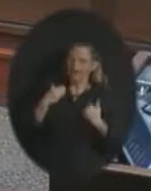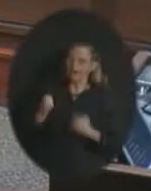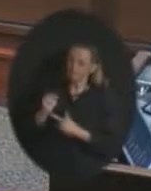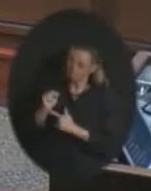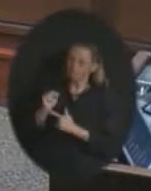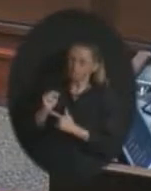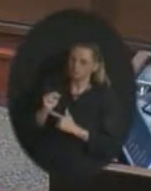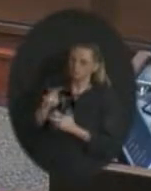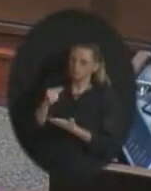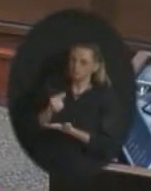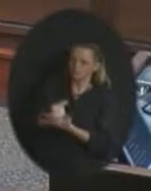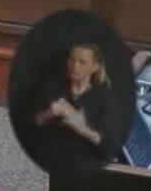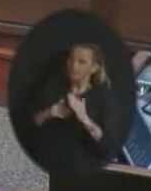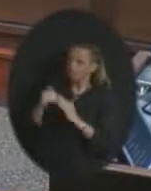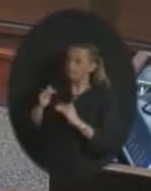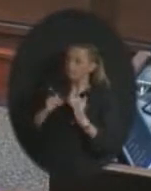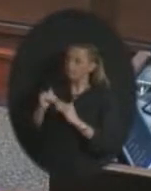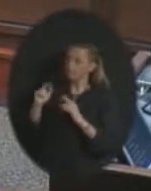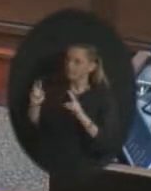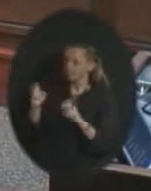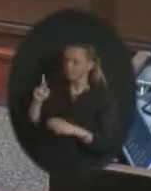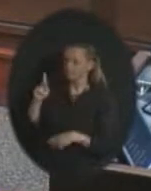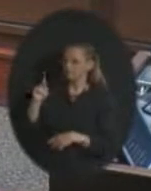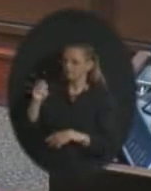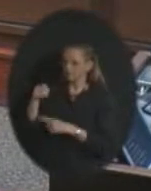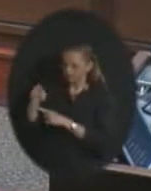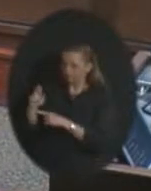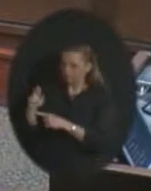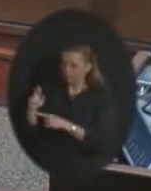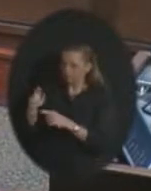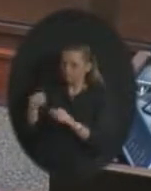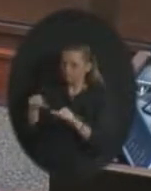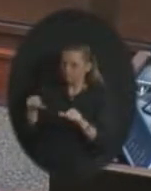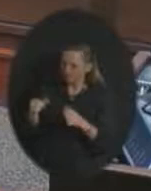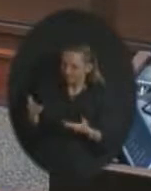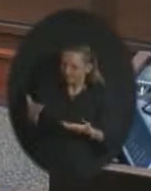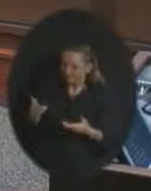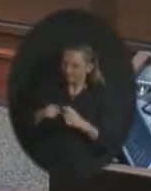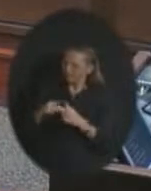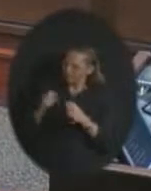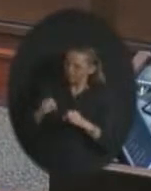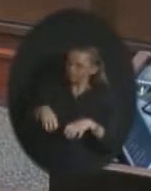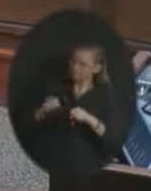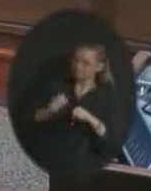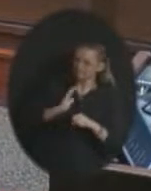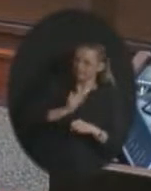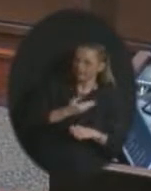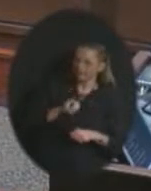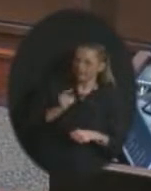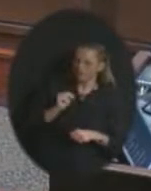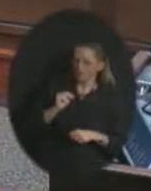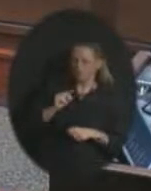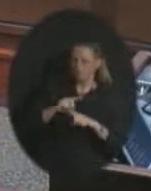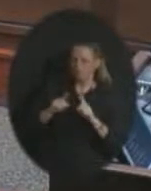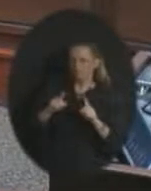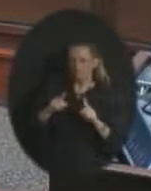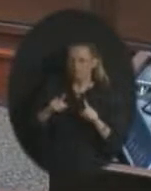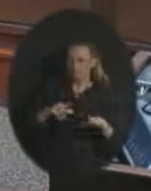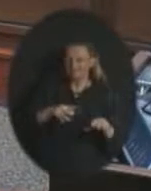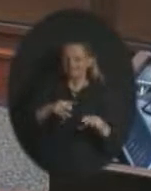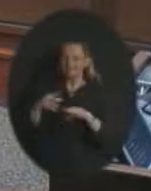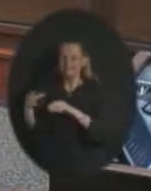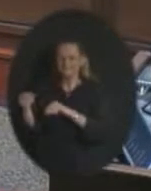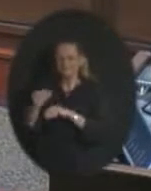in Olathe, and then we could have graduation there. But going off out of the city, I think is a disservice to our